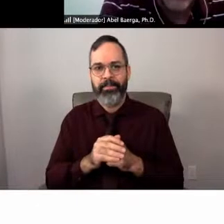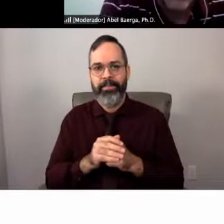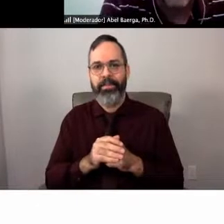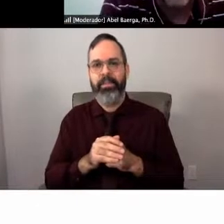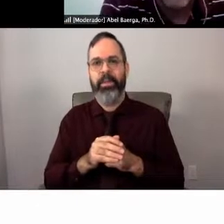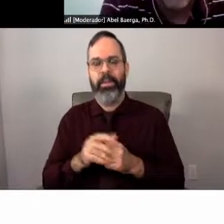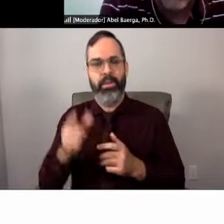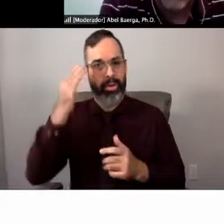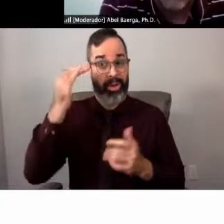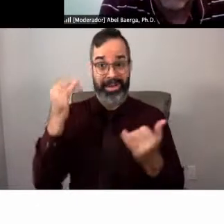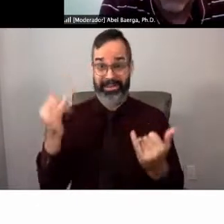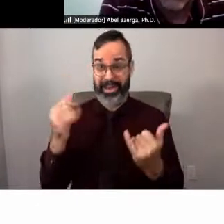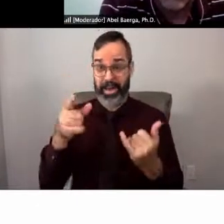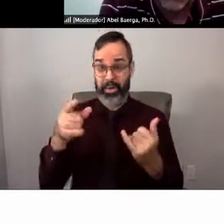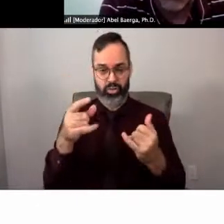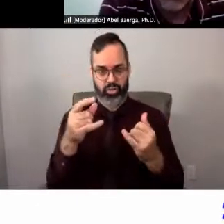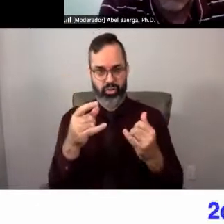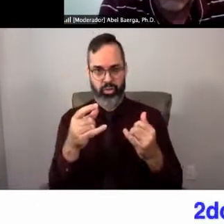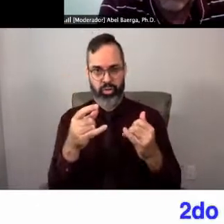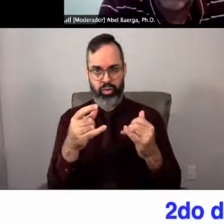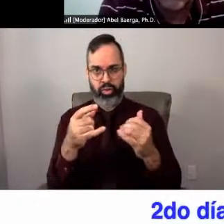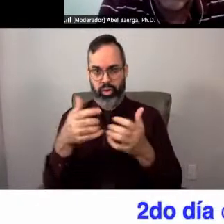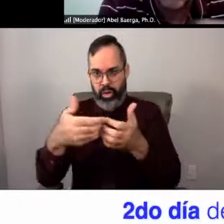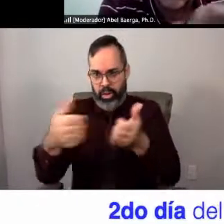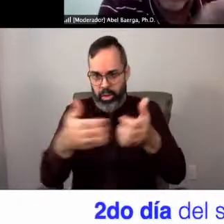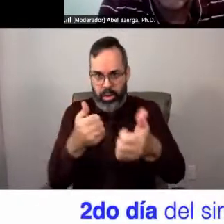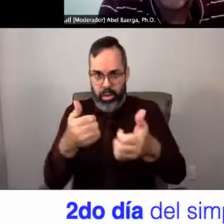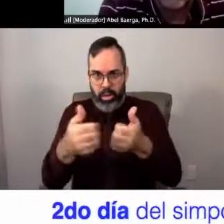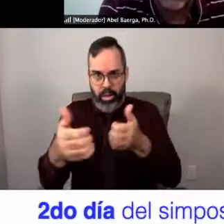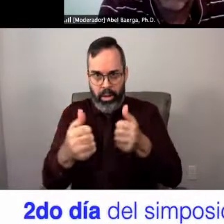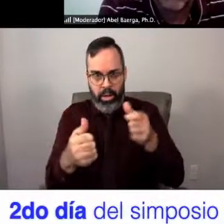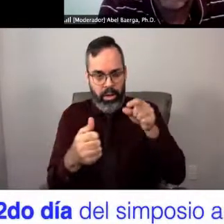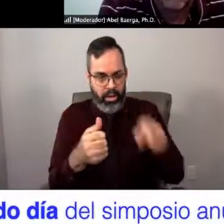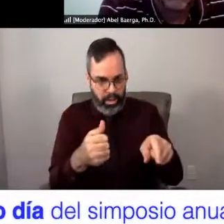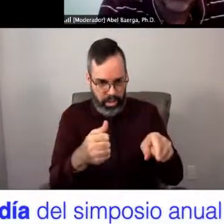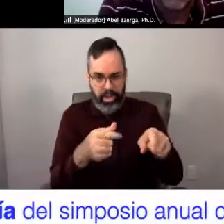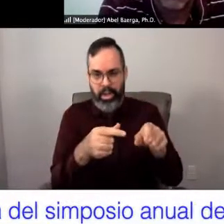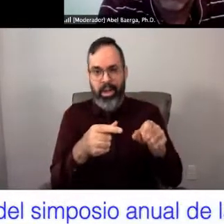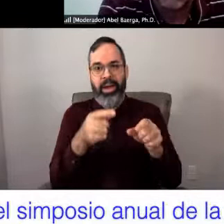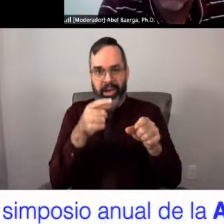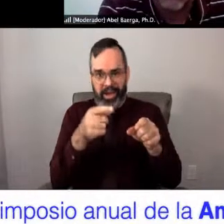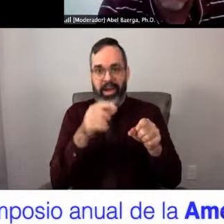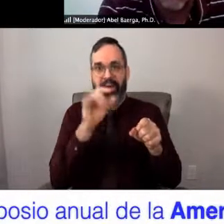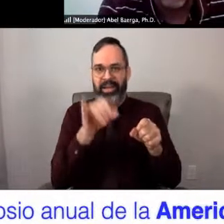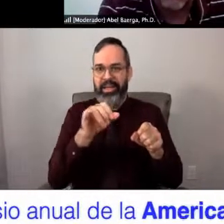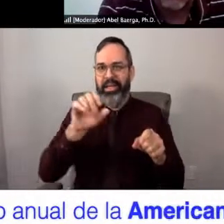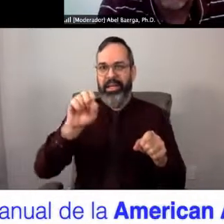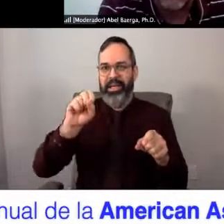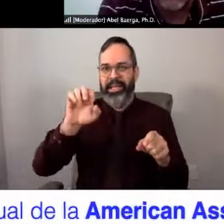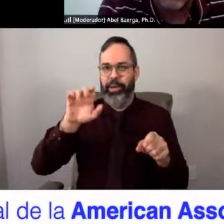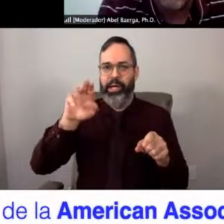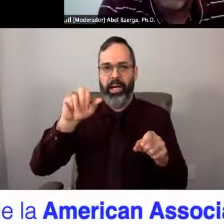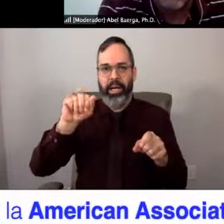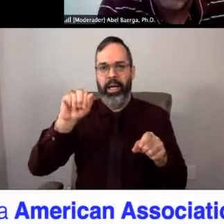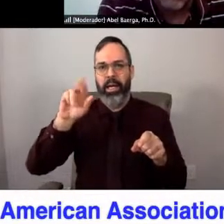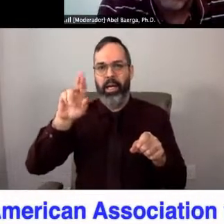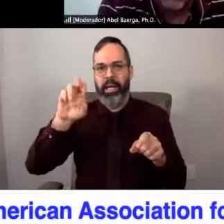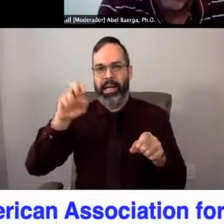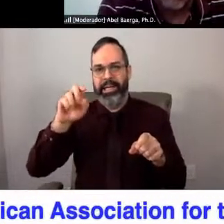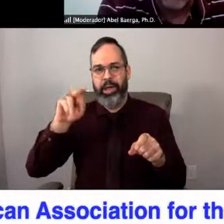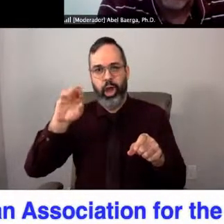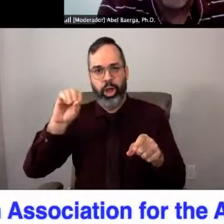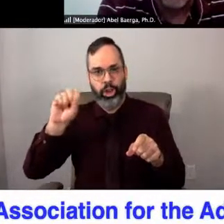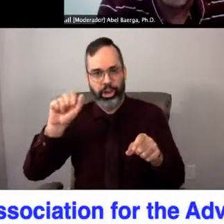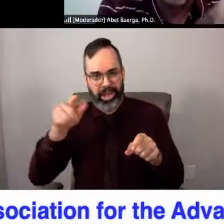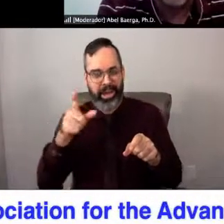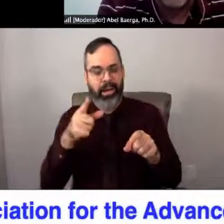now you've isolated the phages that infect Pseudomonas aeruginosa. And the question is,